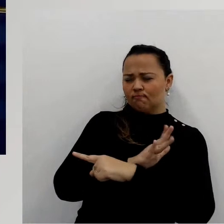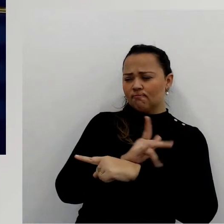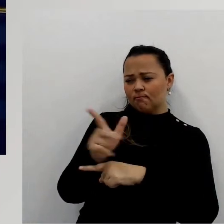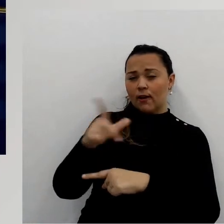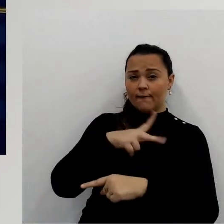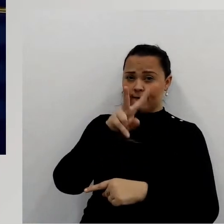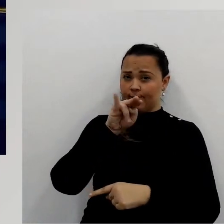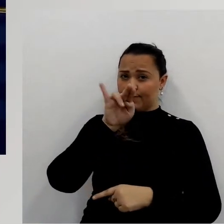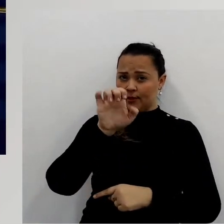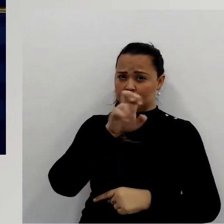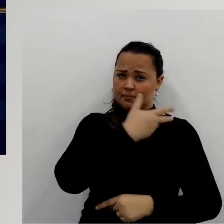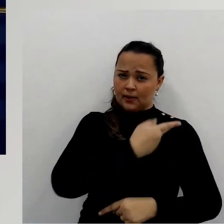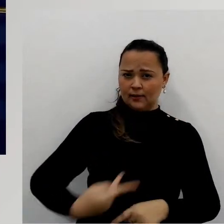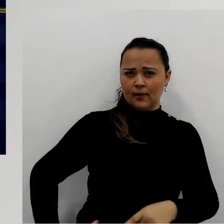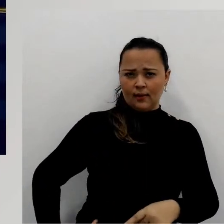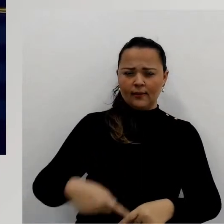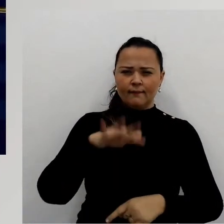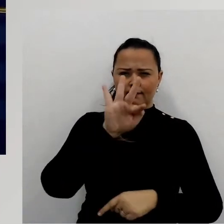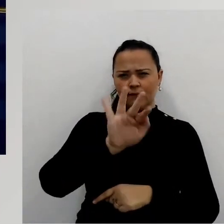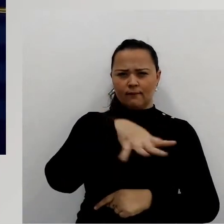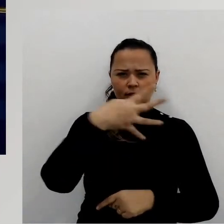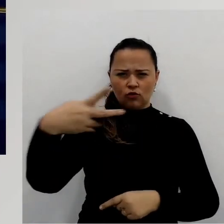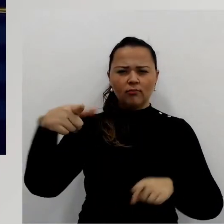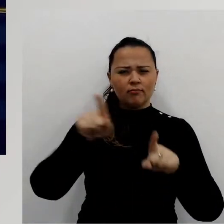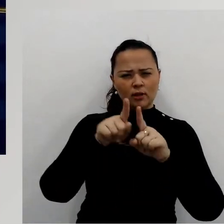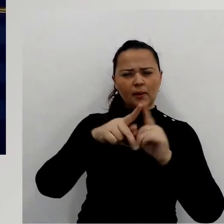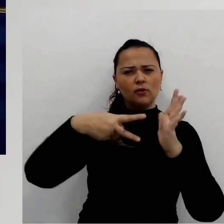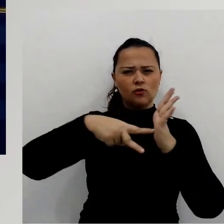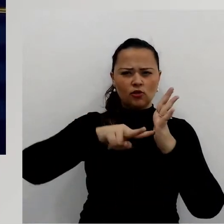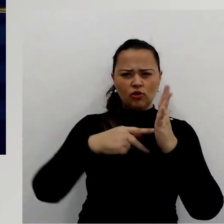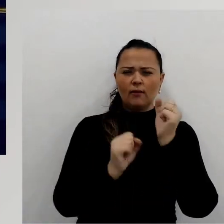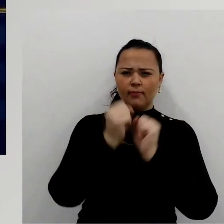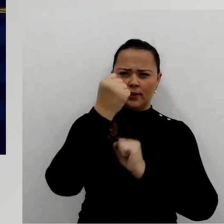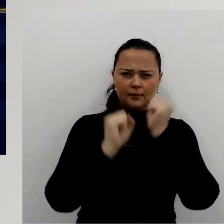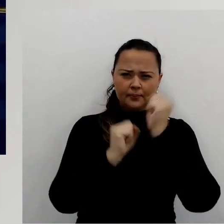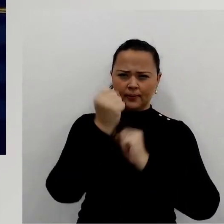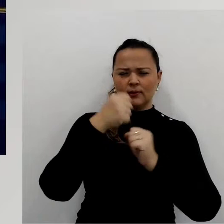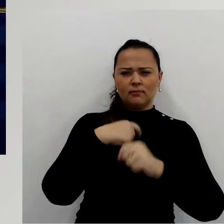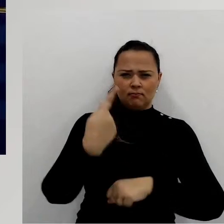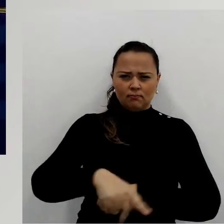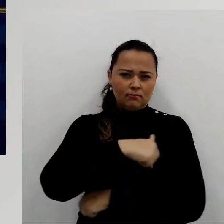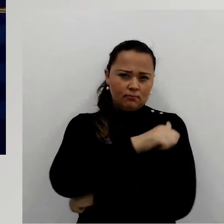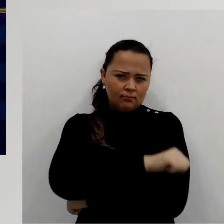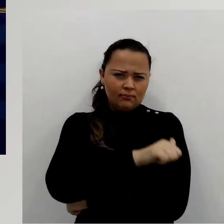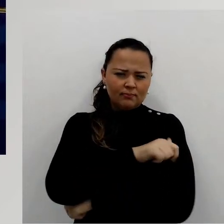is the Vice-president of Firjan and the head of the